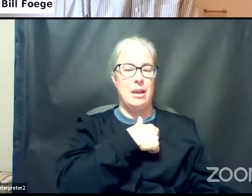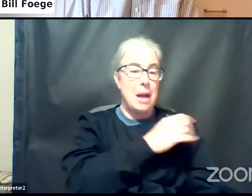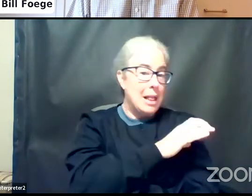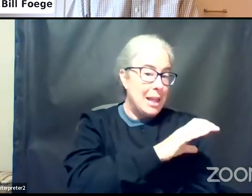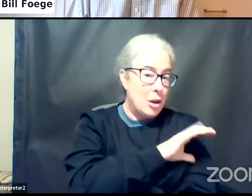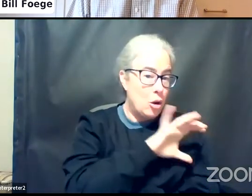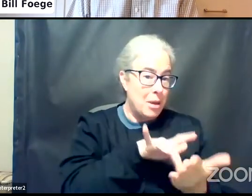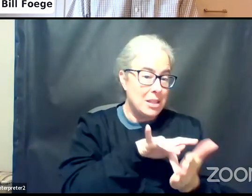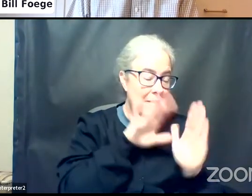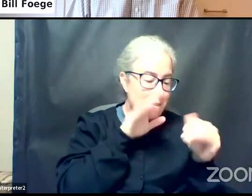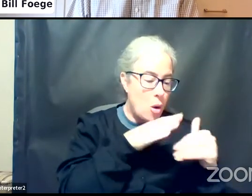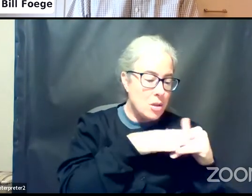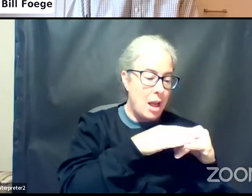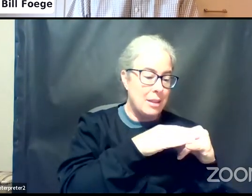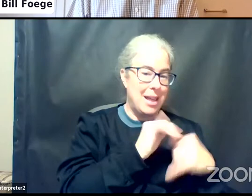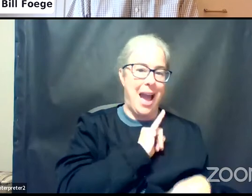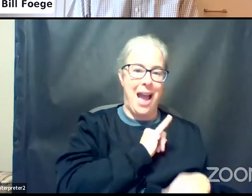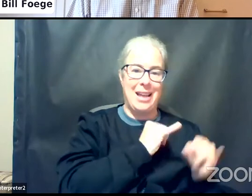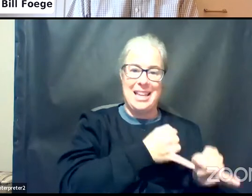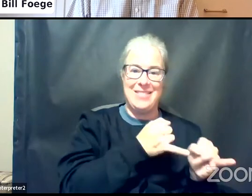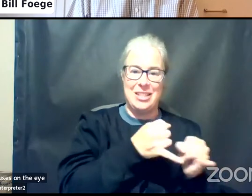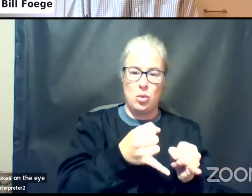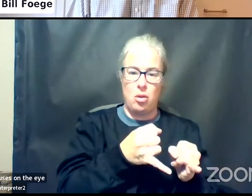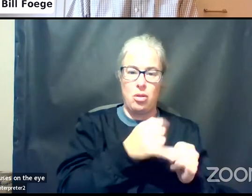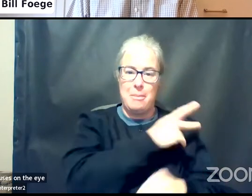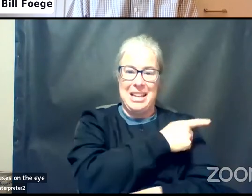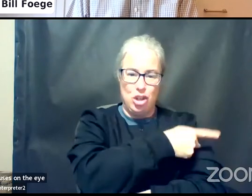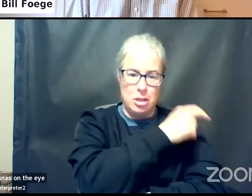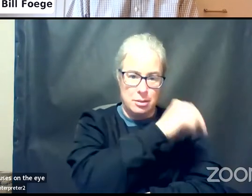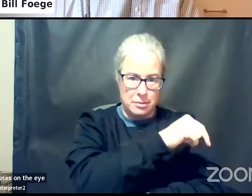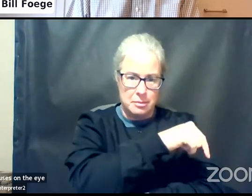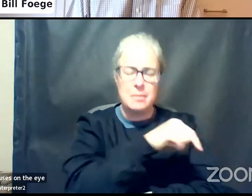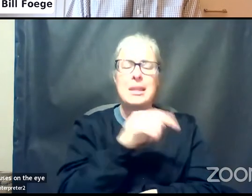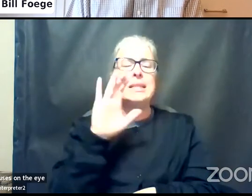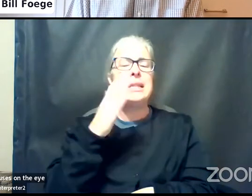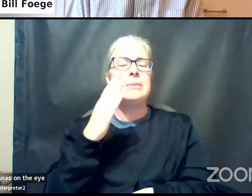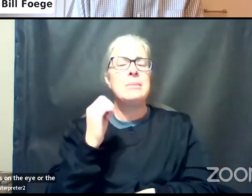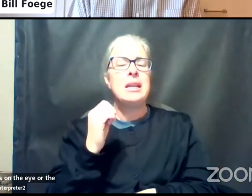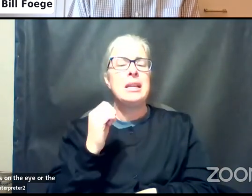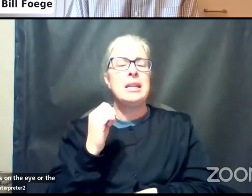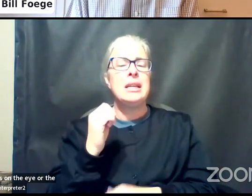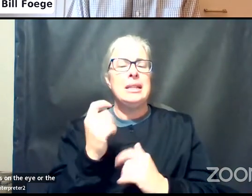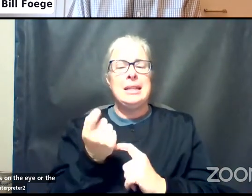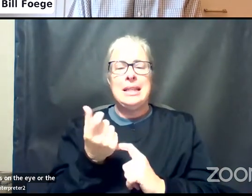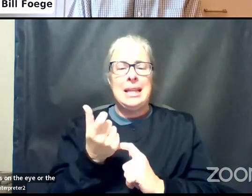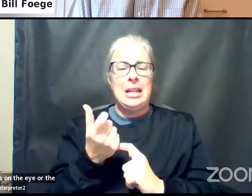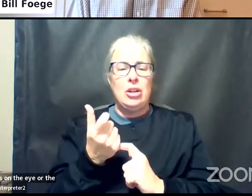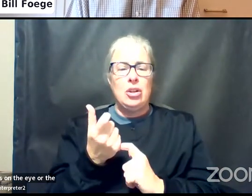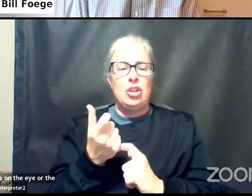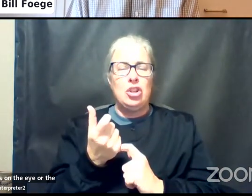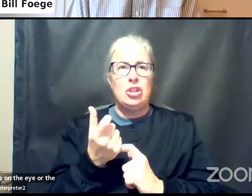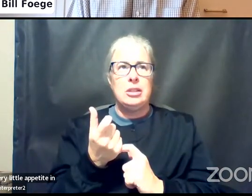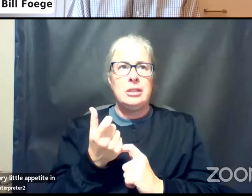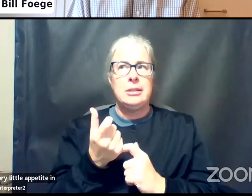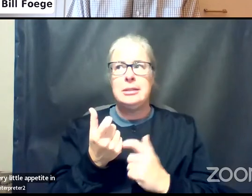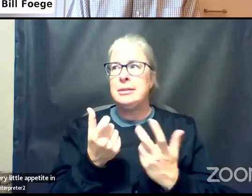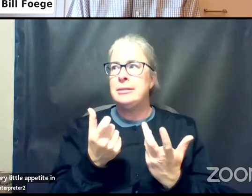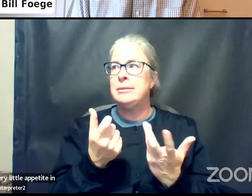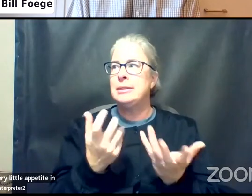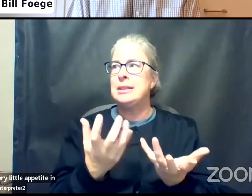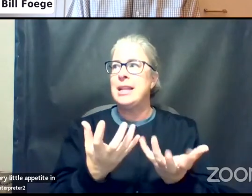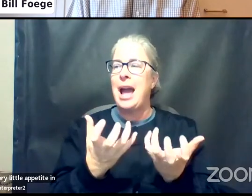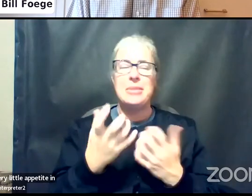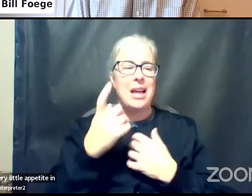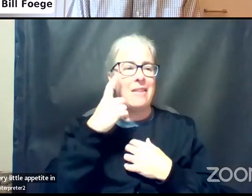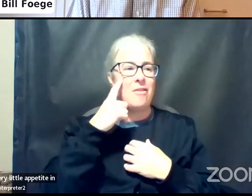medicine focuses on the eye or or the patient there seems to be very little appetite in this moment for